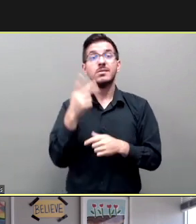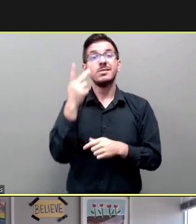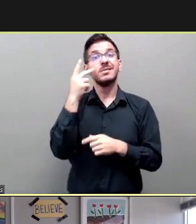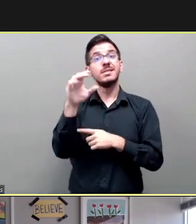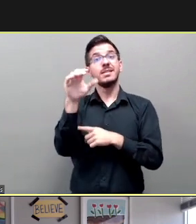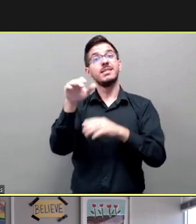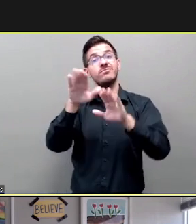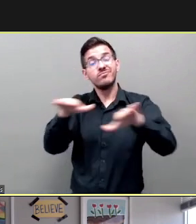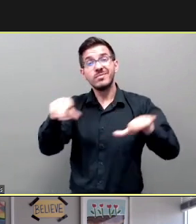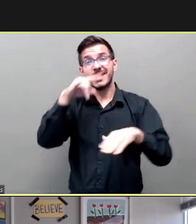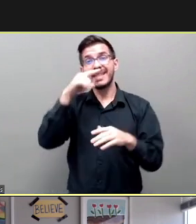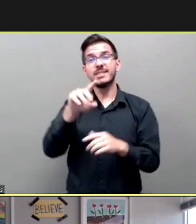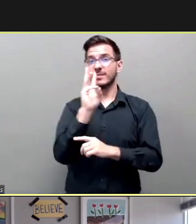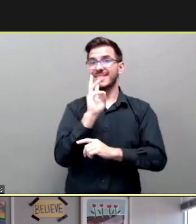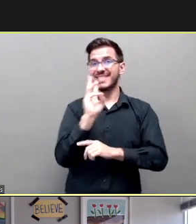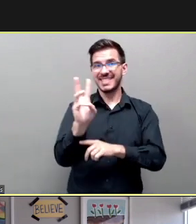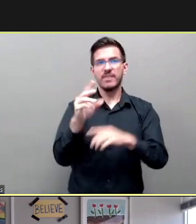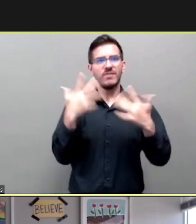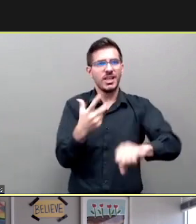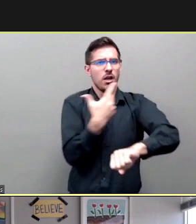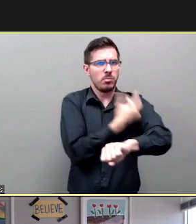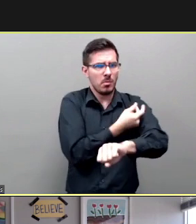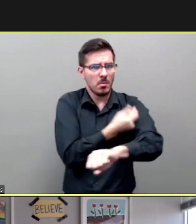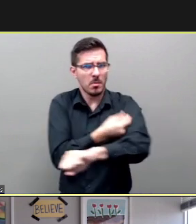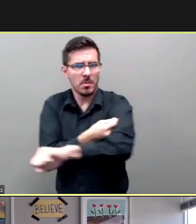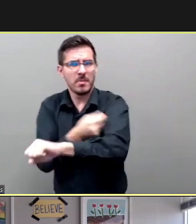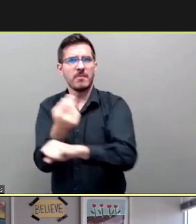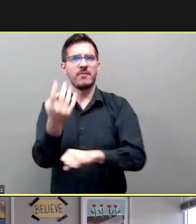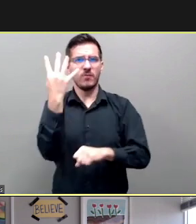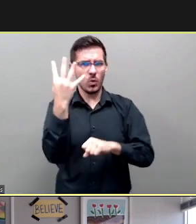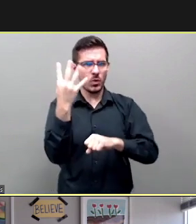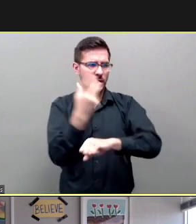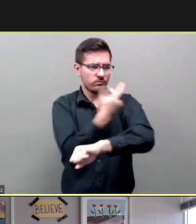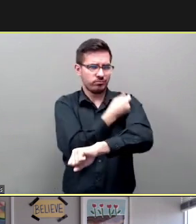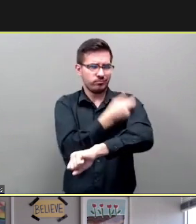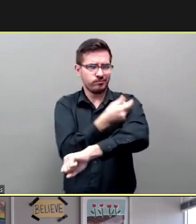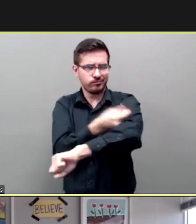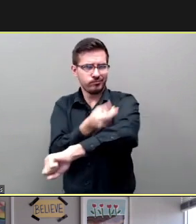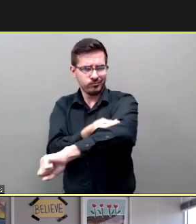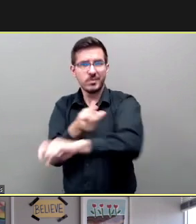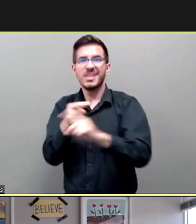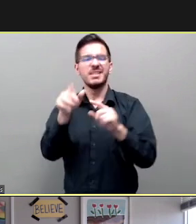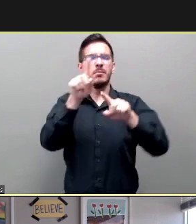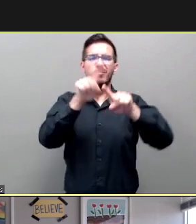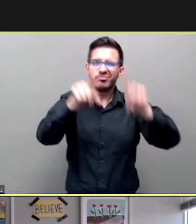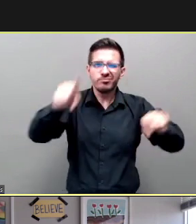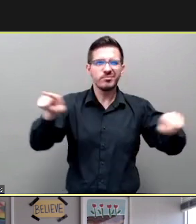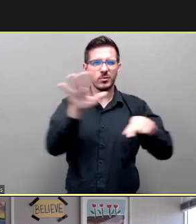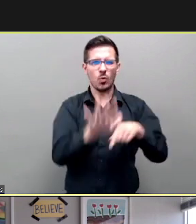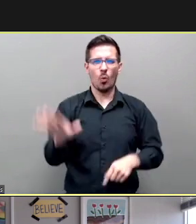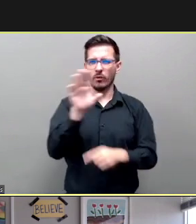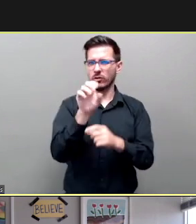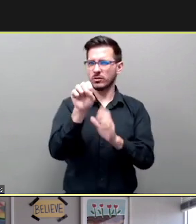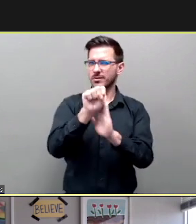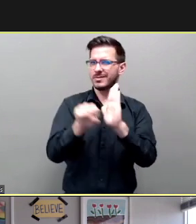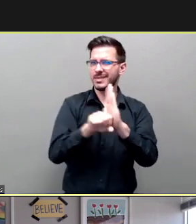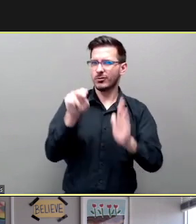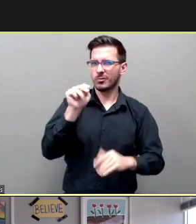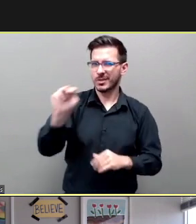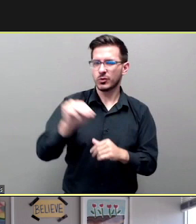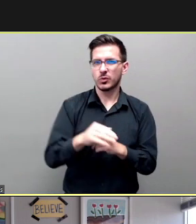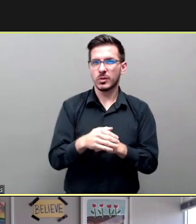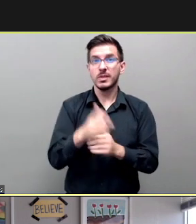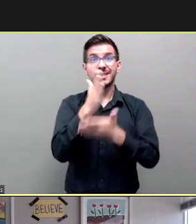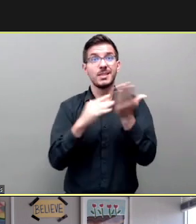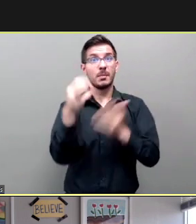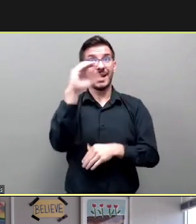gotten their full 4 doses, it varies throughout the state. And so you can see some of the counties in our